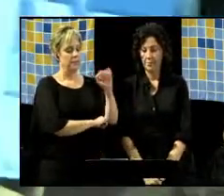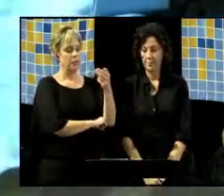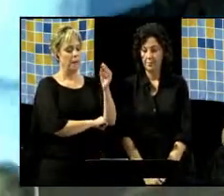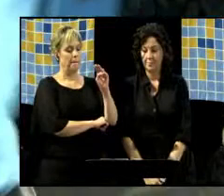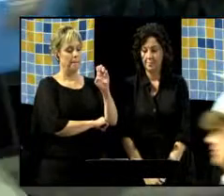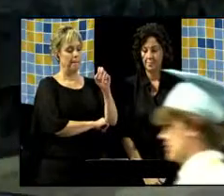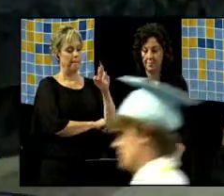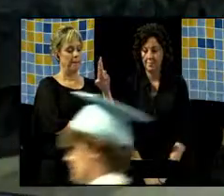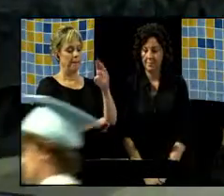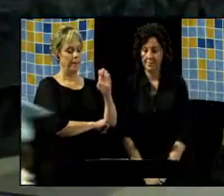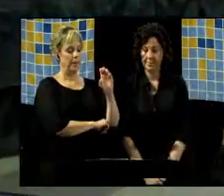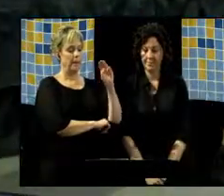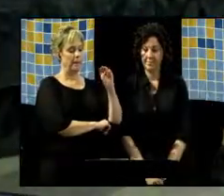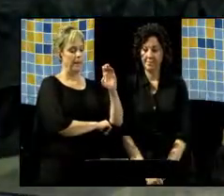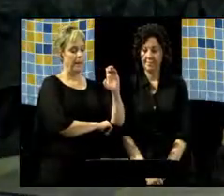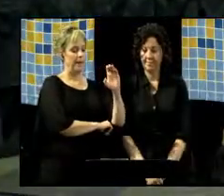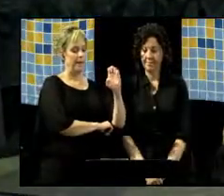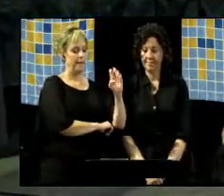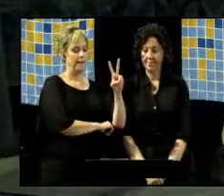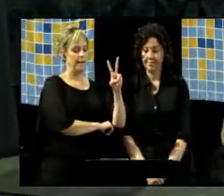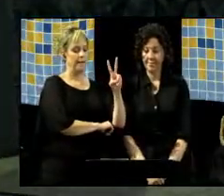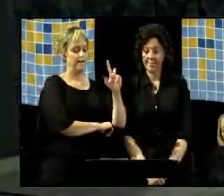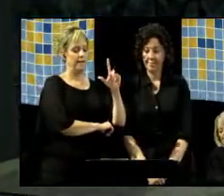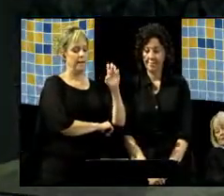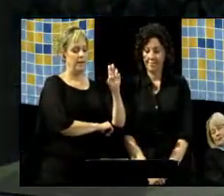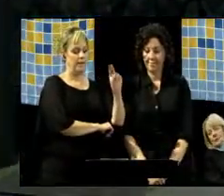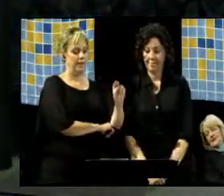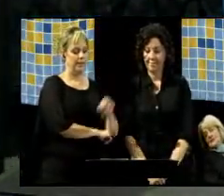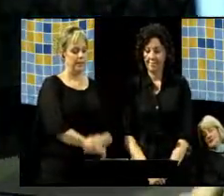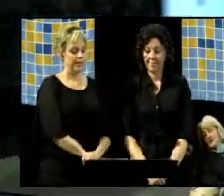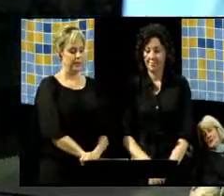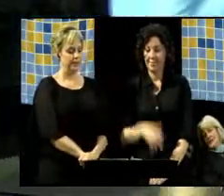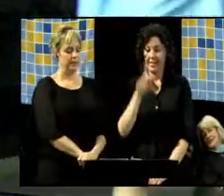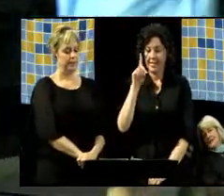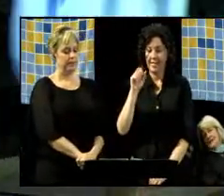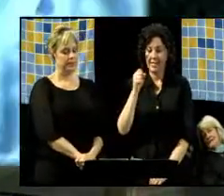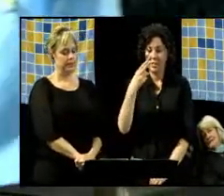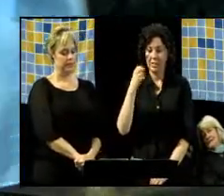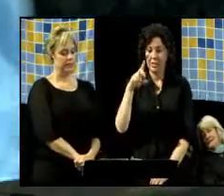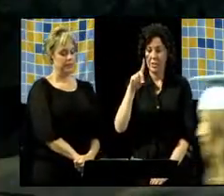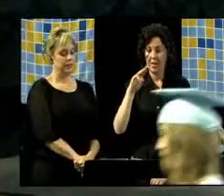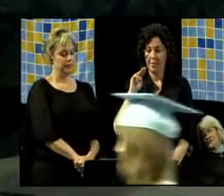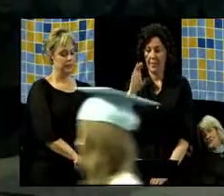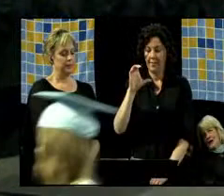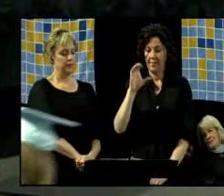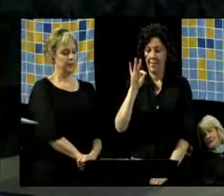McElveen. Deshad Omarion McFadden.